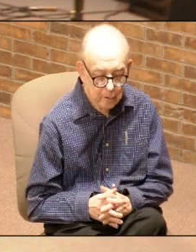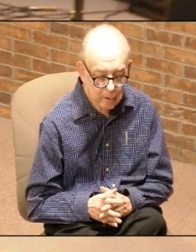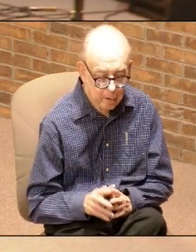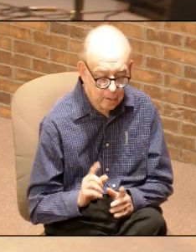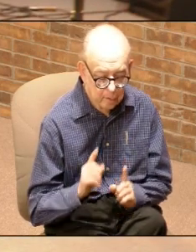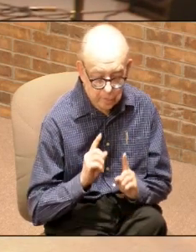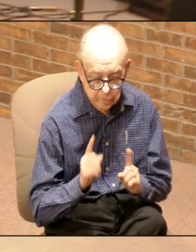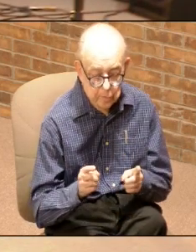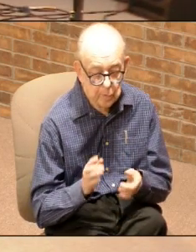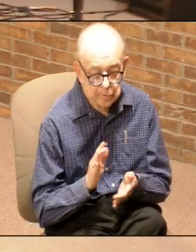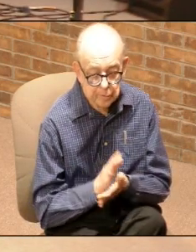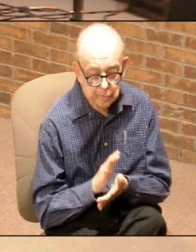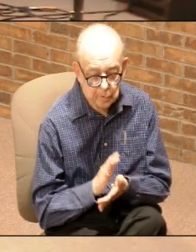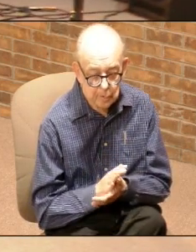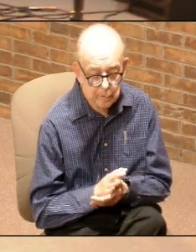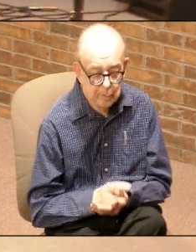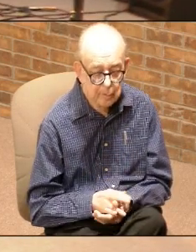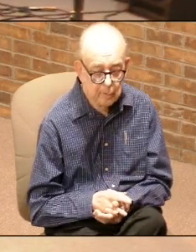you're going to school.